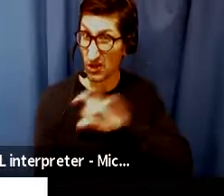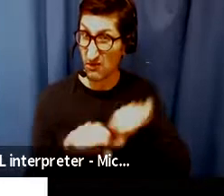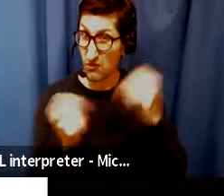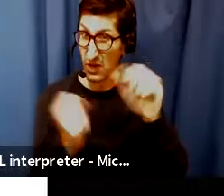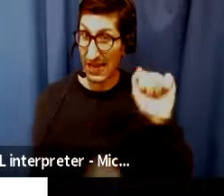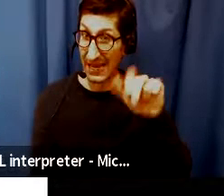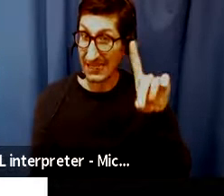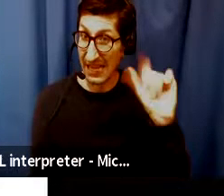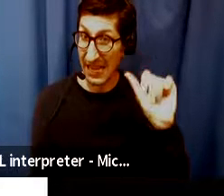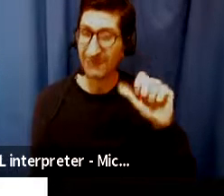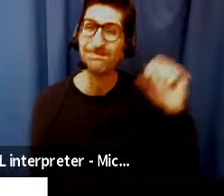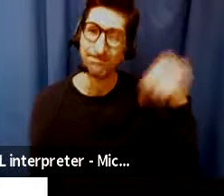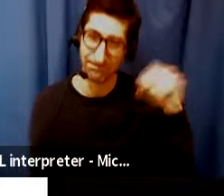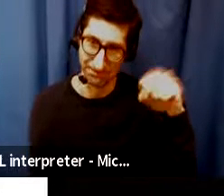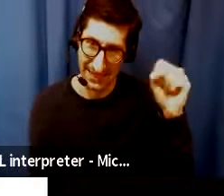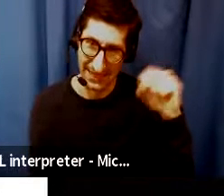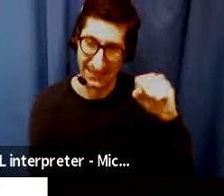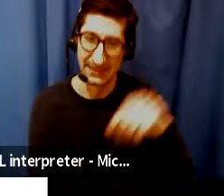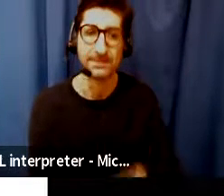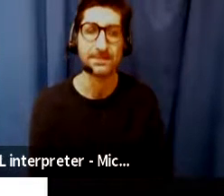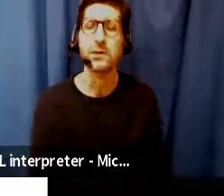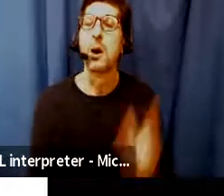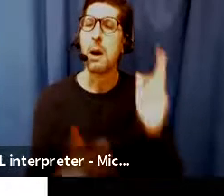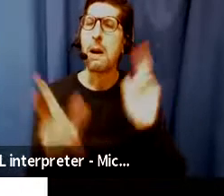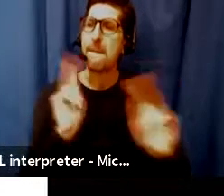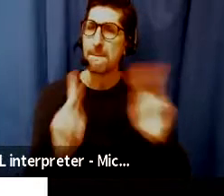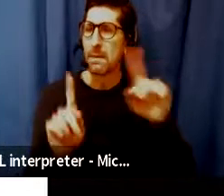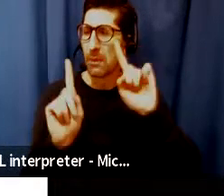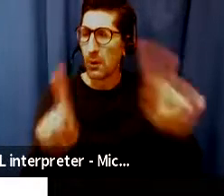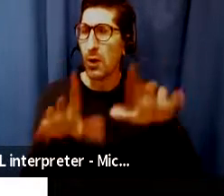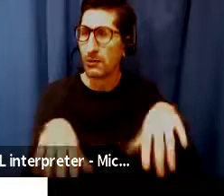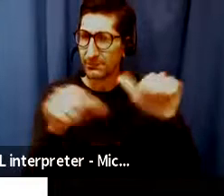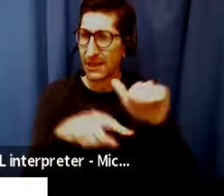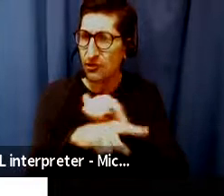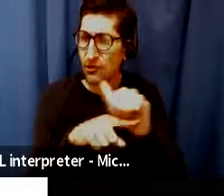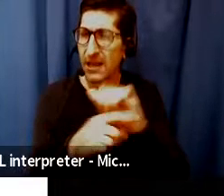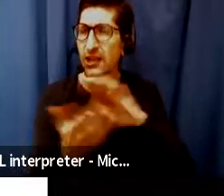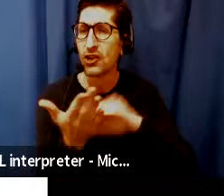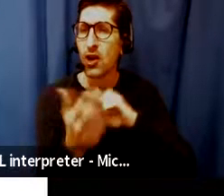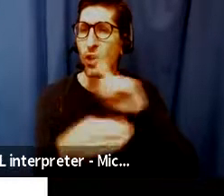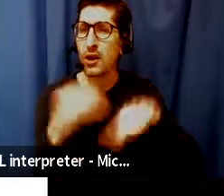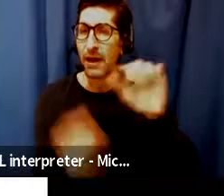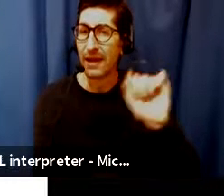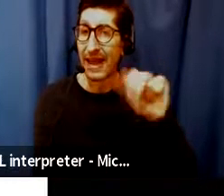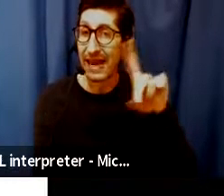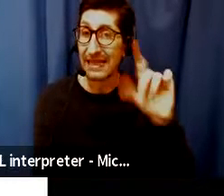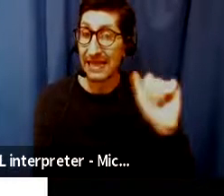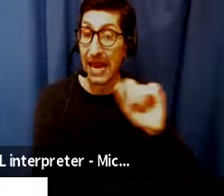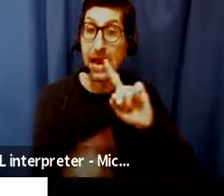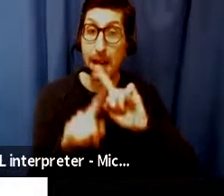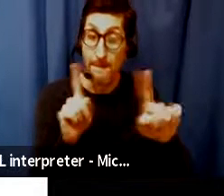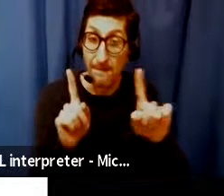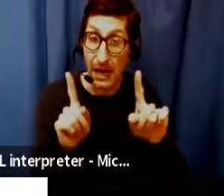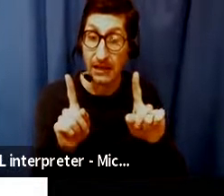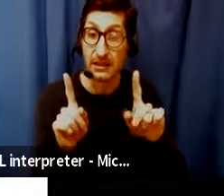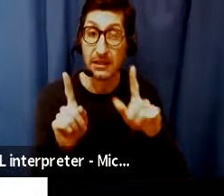is that people will attend trainings and learn about the ADA, but it doesn't necessarily get down to the level of the people who are